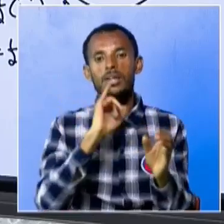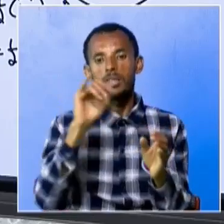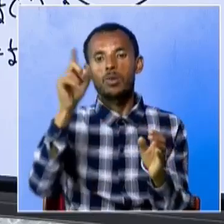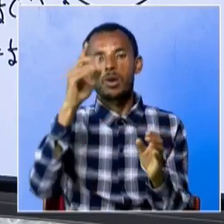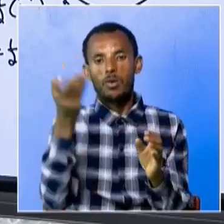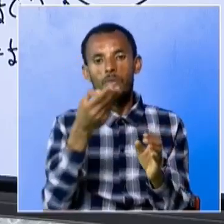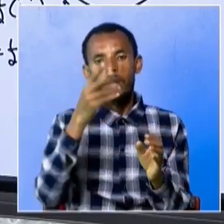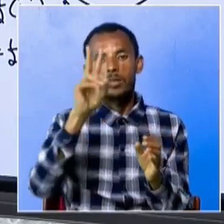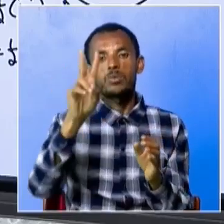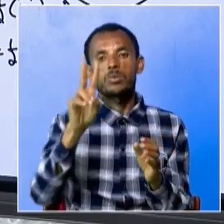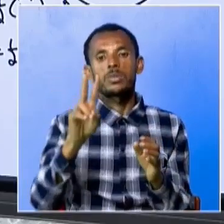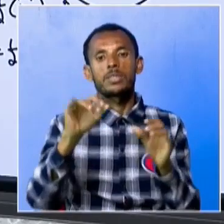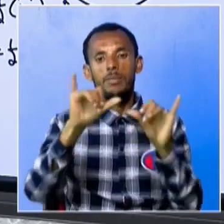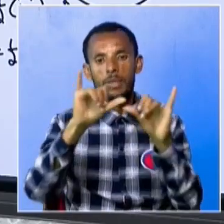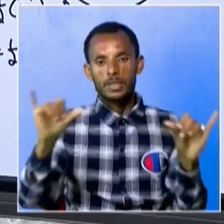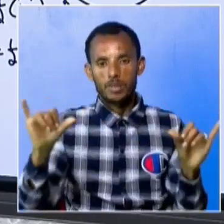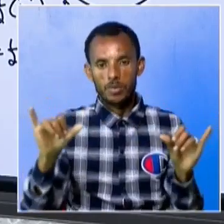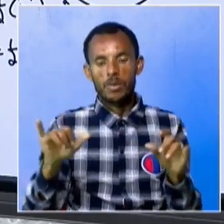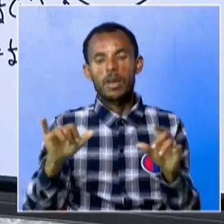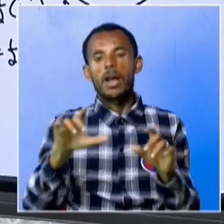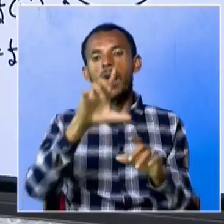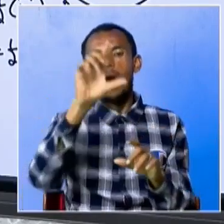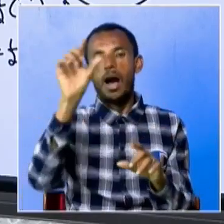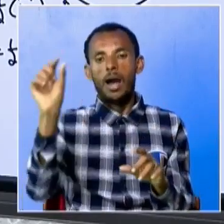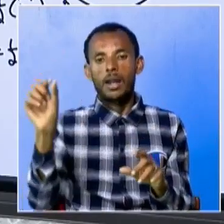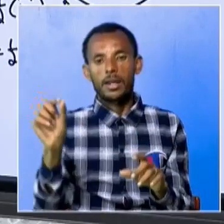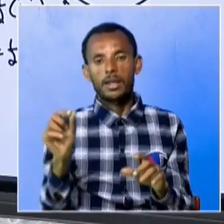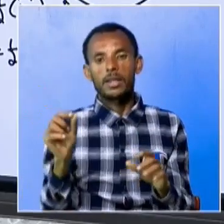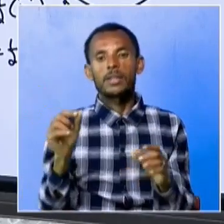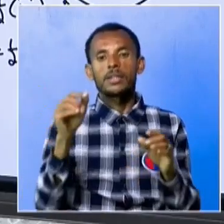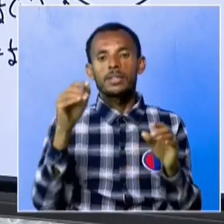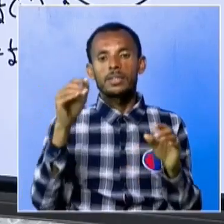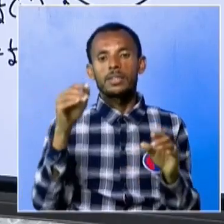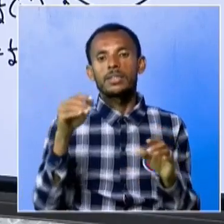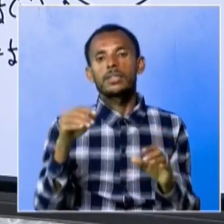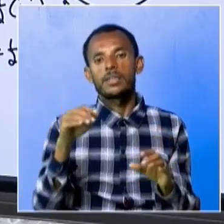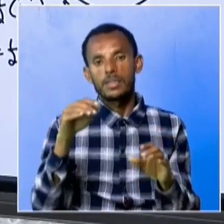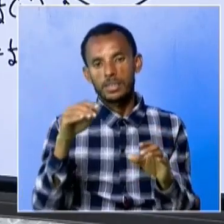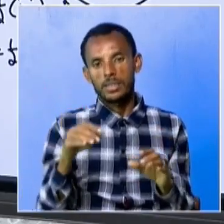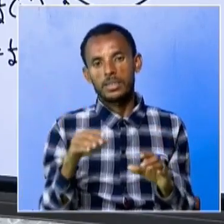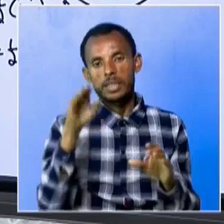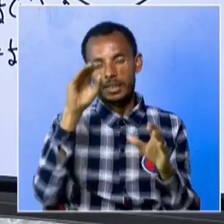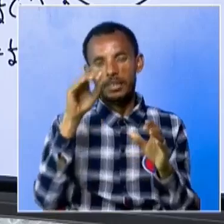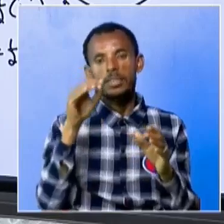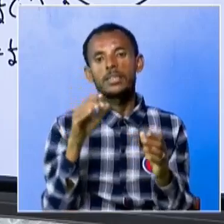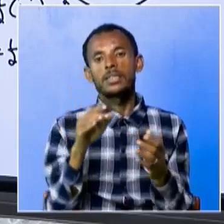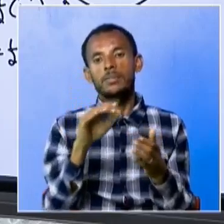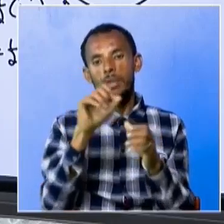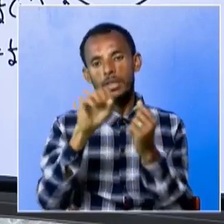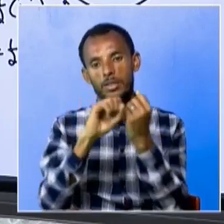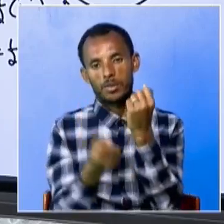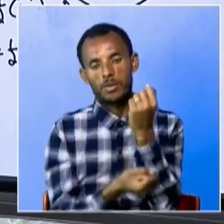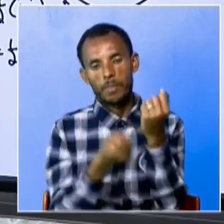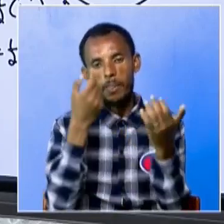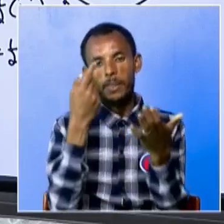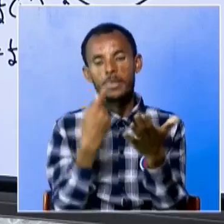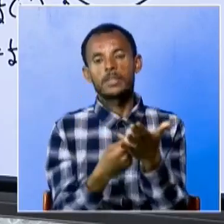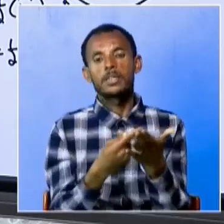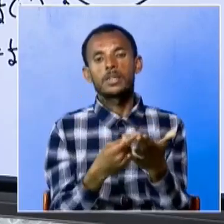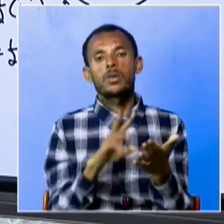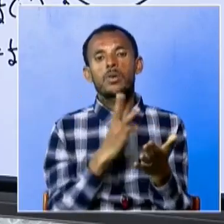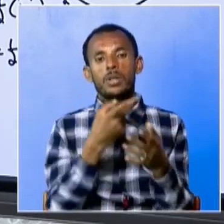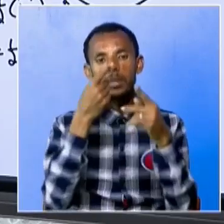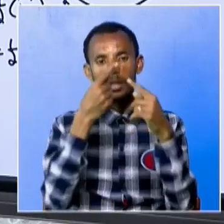half of the measure of the arc, the intercepted arc, okay? So based on this, we